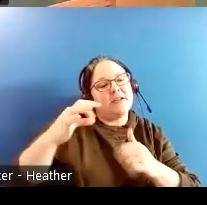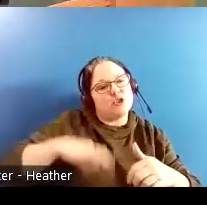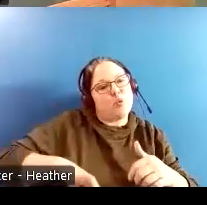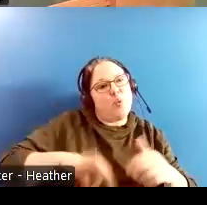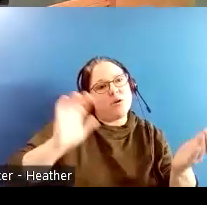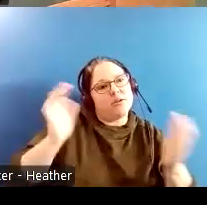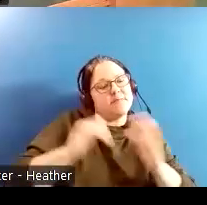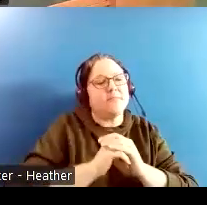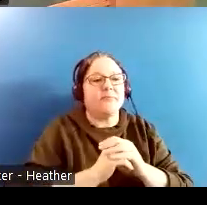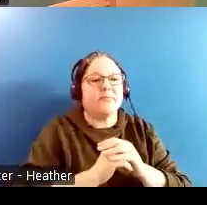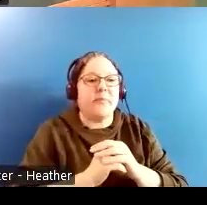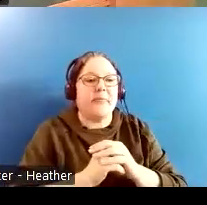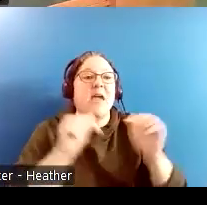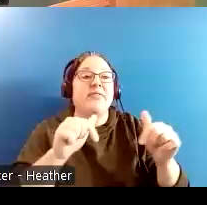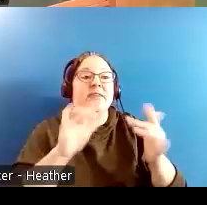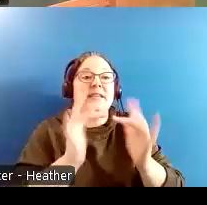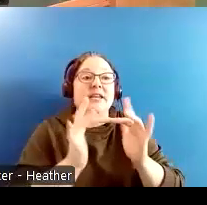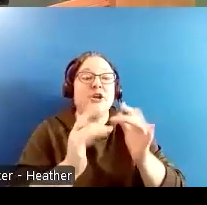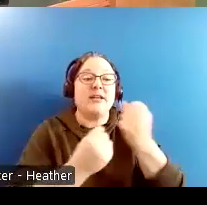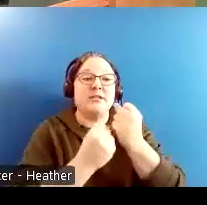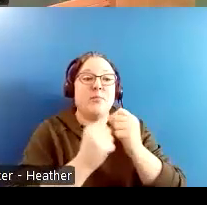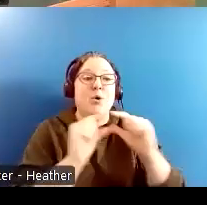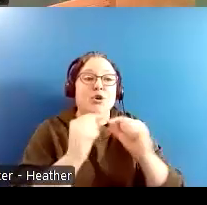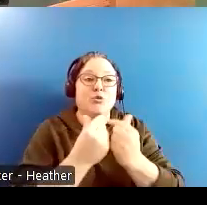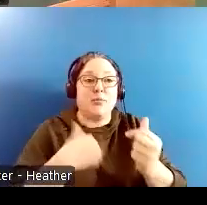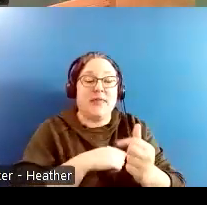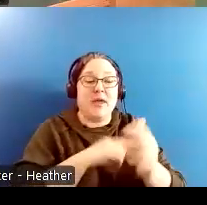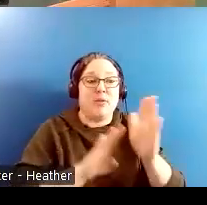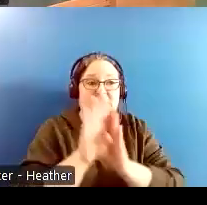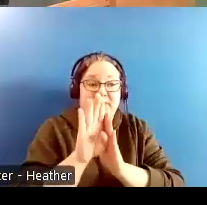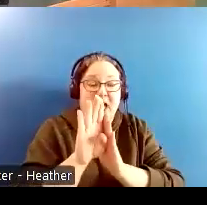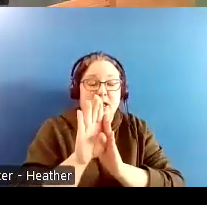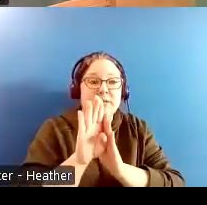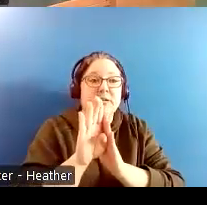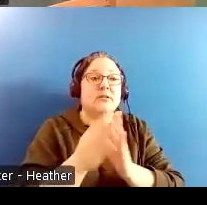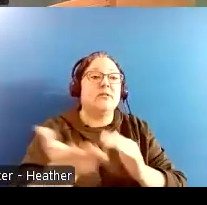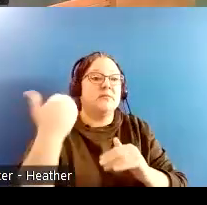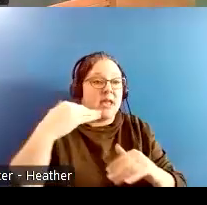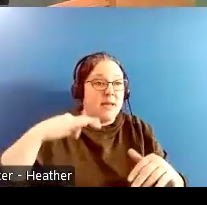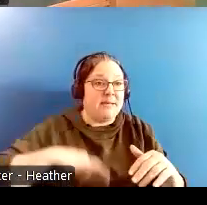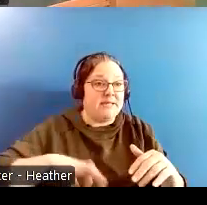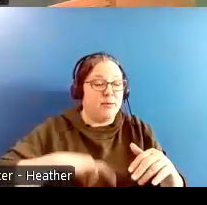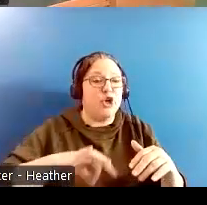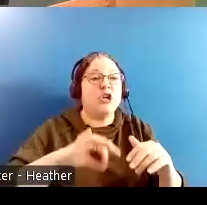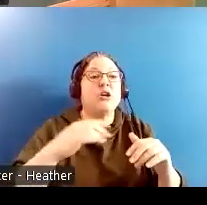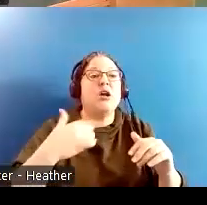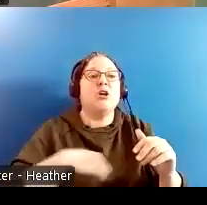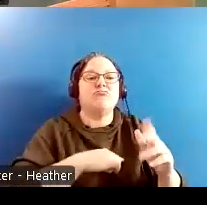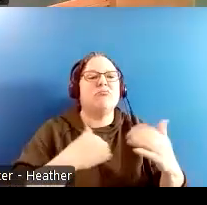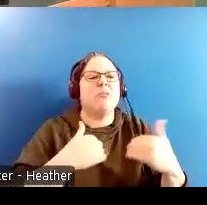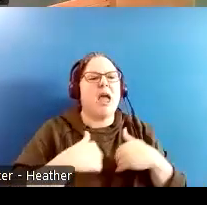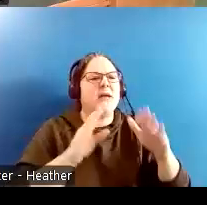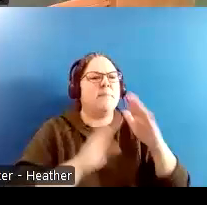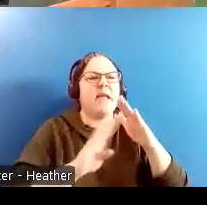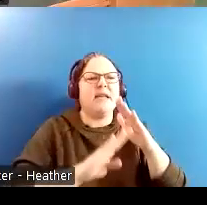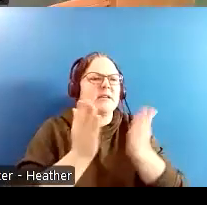This is our internet support group we developed back in our Pittsburgh. It had a lot of the basic elements of internet support